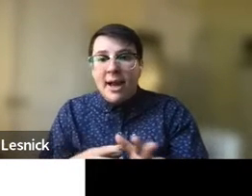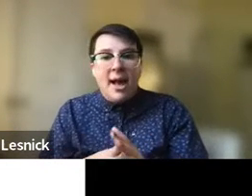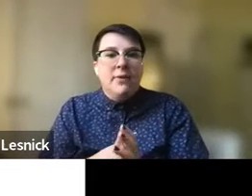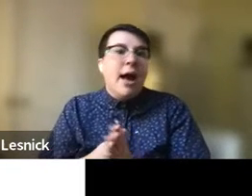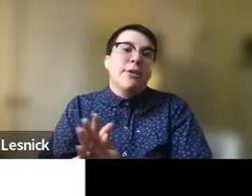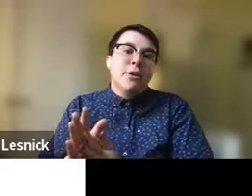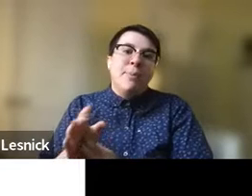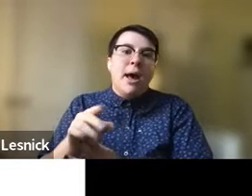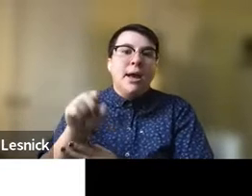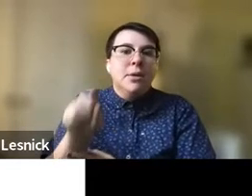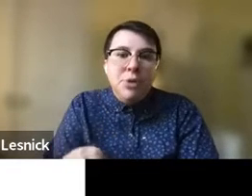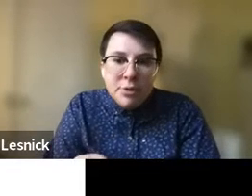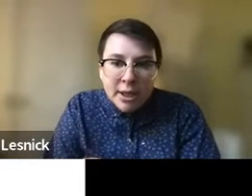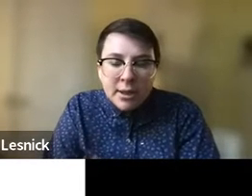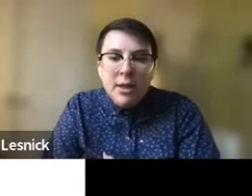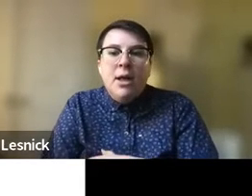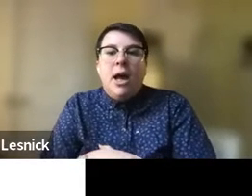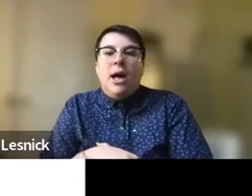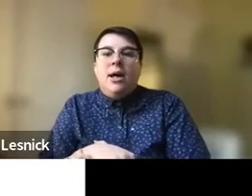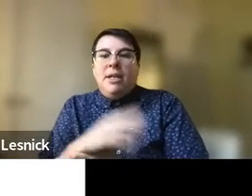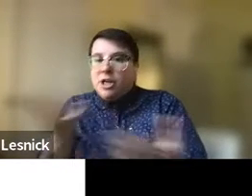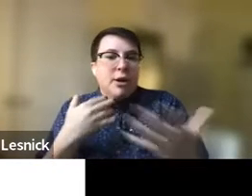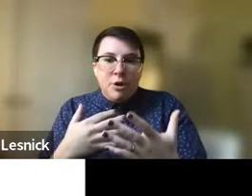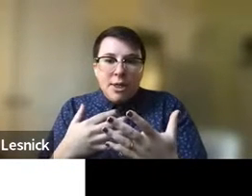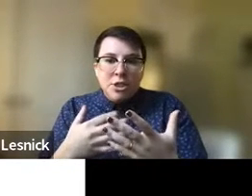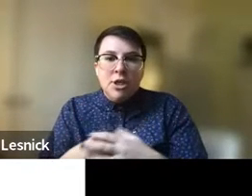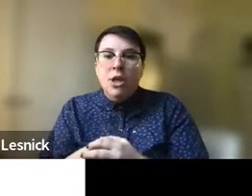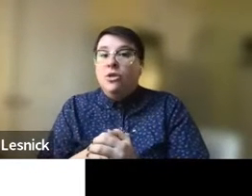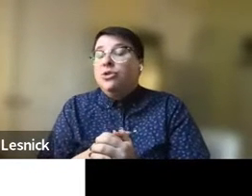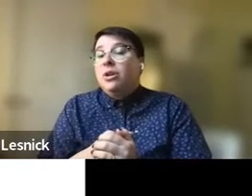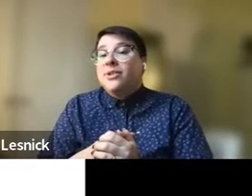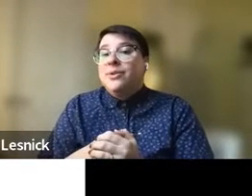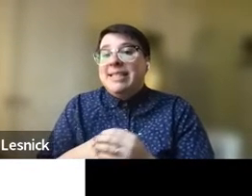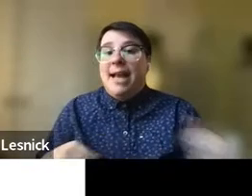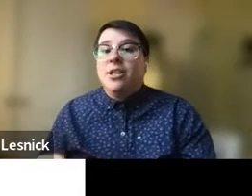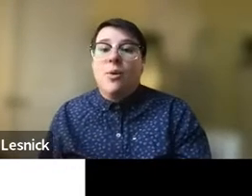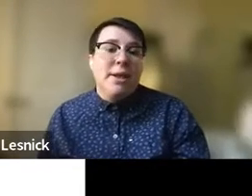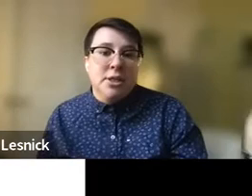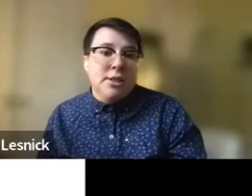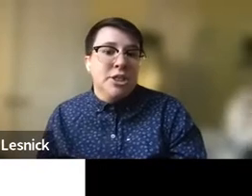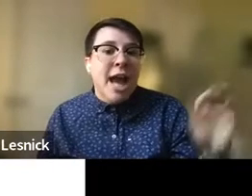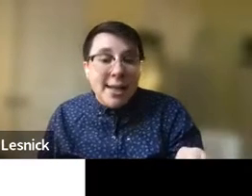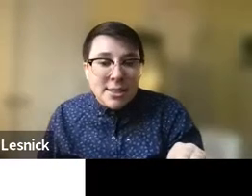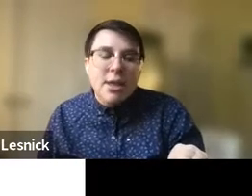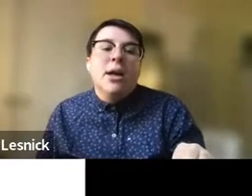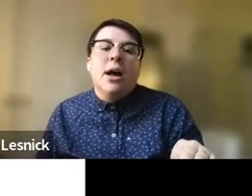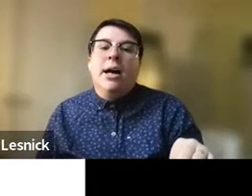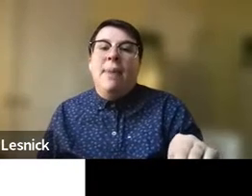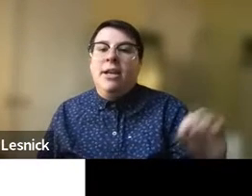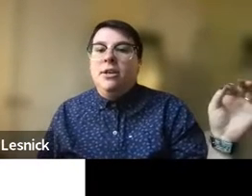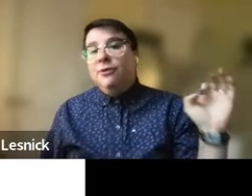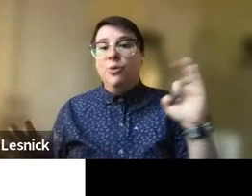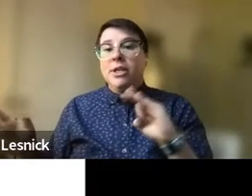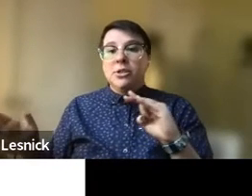questions you might have, either by unmuting and sharing your question. You can also send a question in the chat.